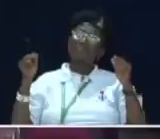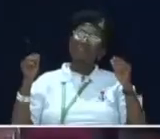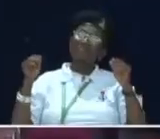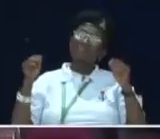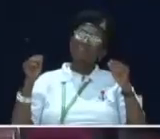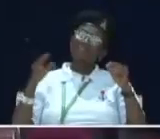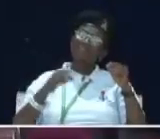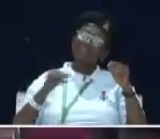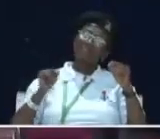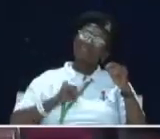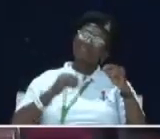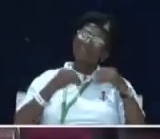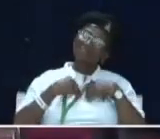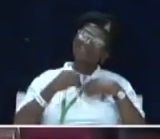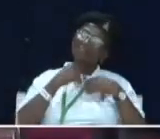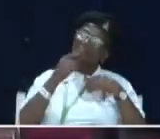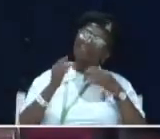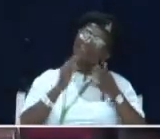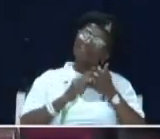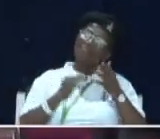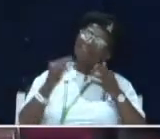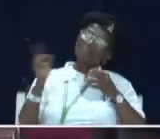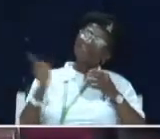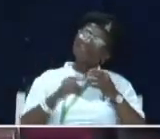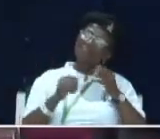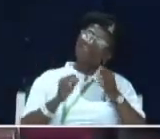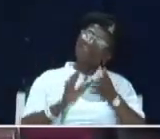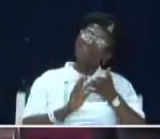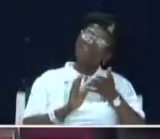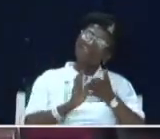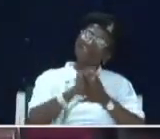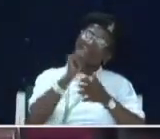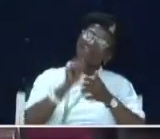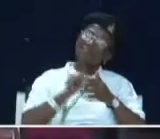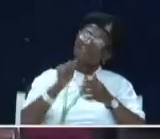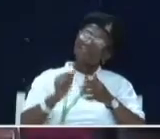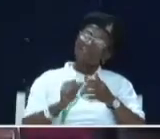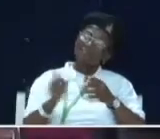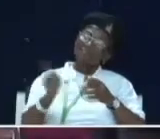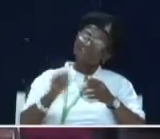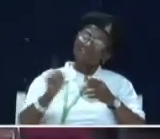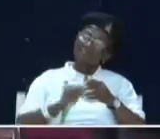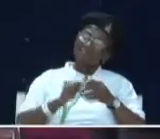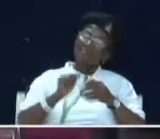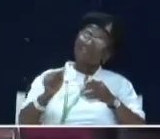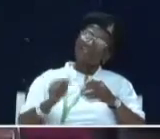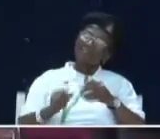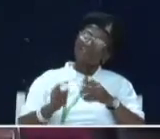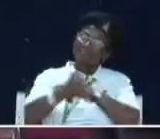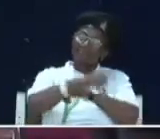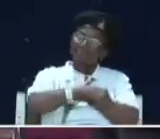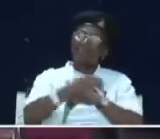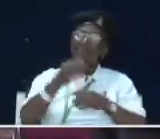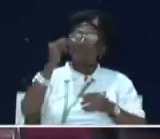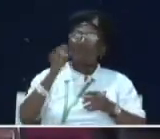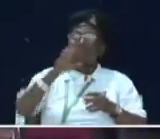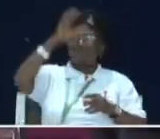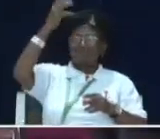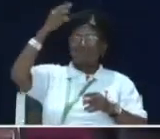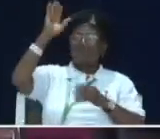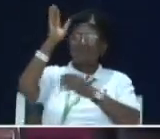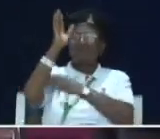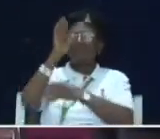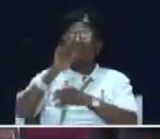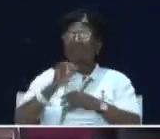And I've told some of you before that where I am today, by the grace of God and